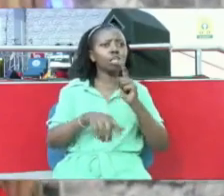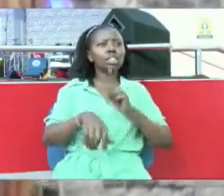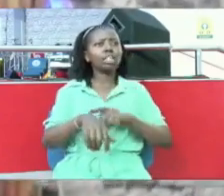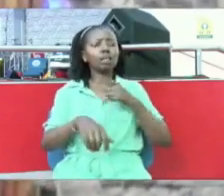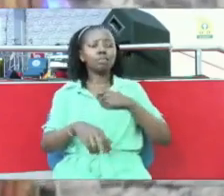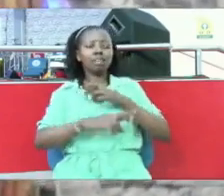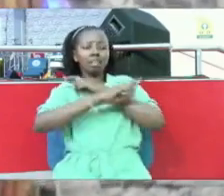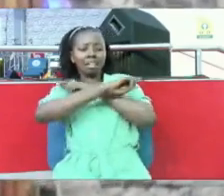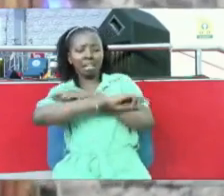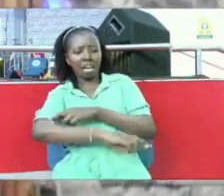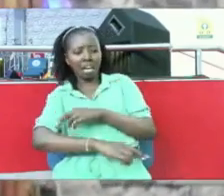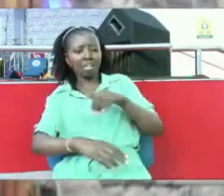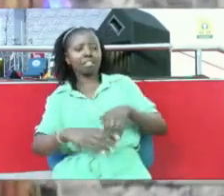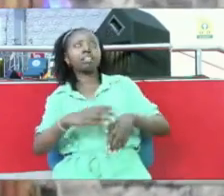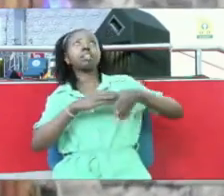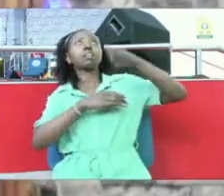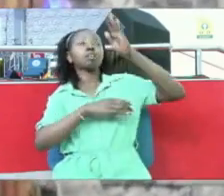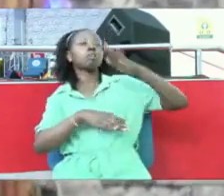his